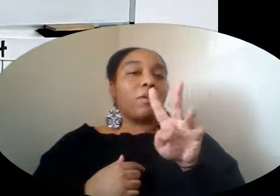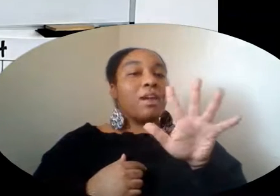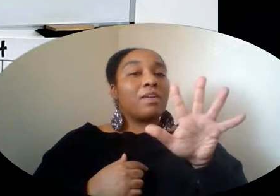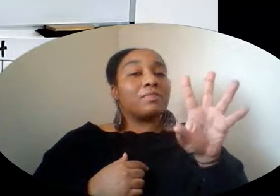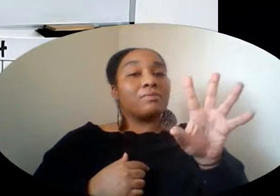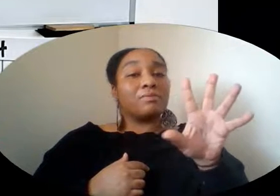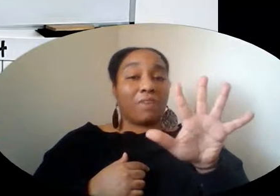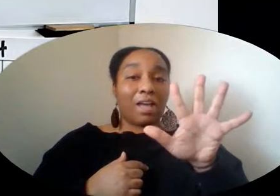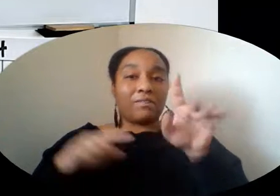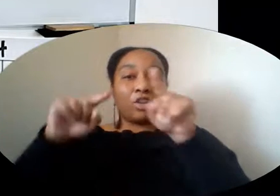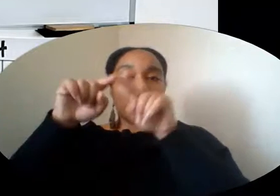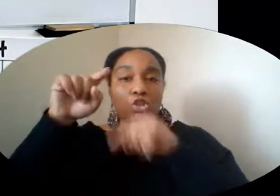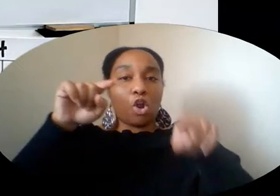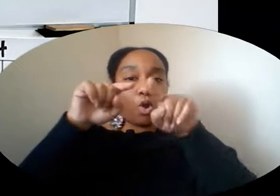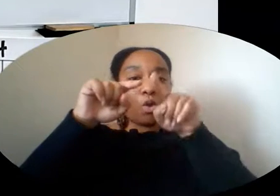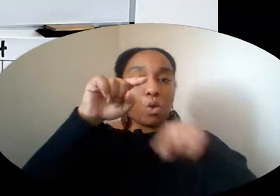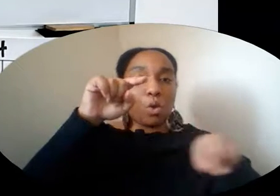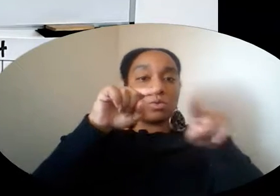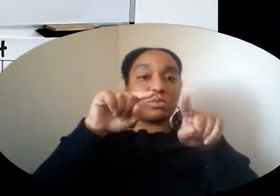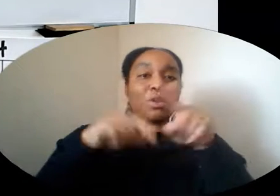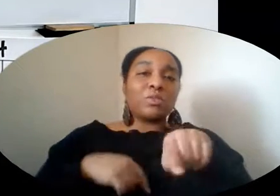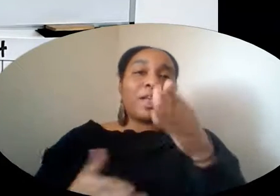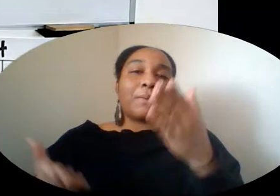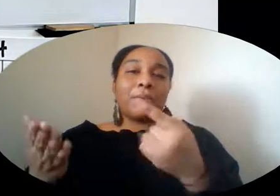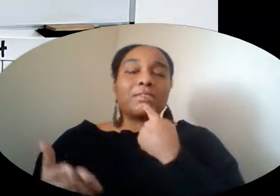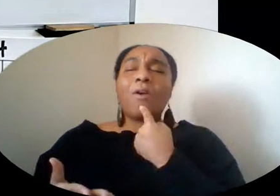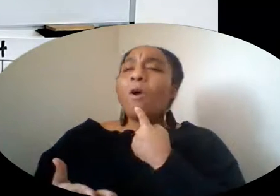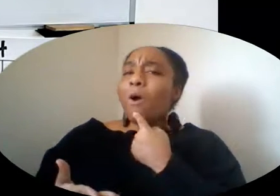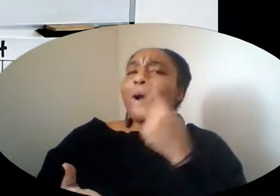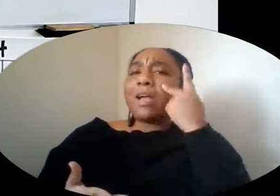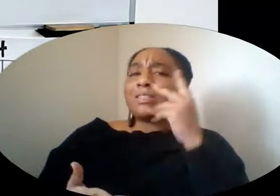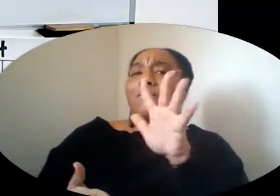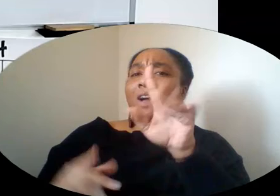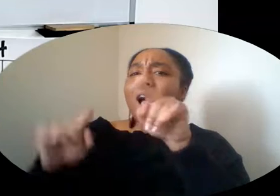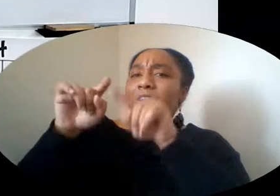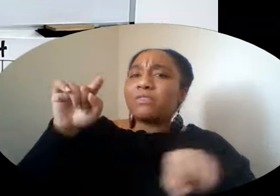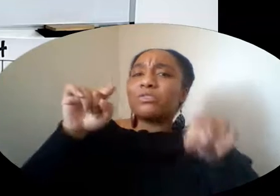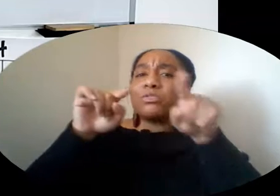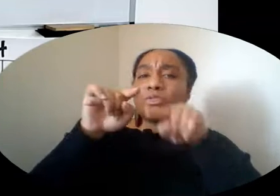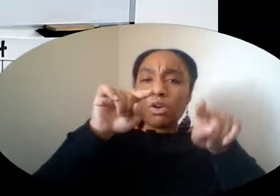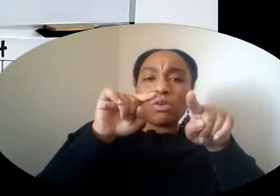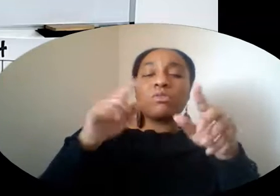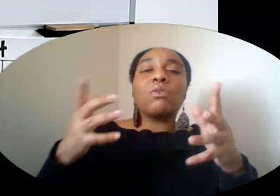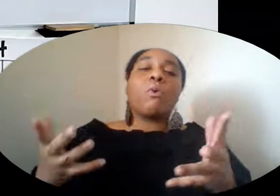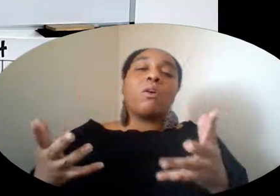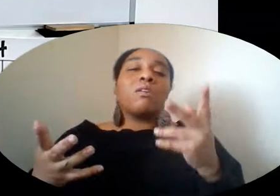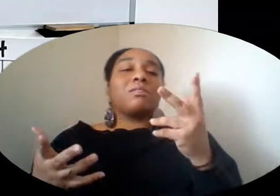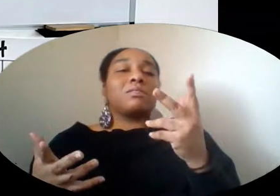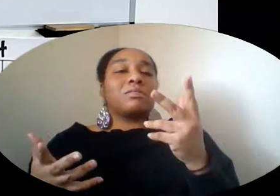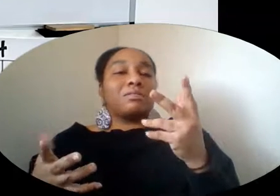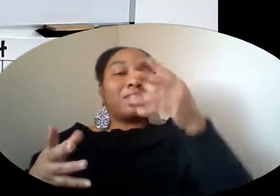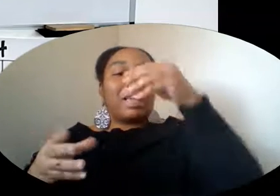1, 2, 3, 4, 5 circles. So the children might say, oh, I noticed there are 5 circles. And then some of them might say, oh, I see there are